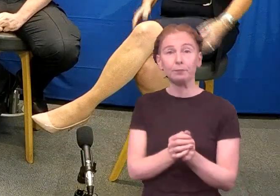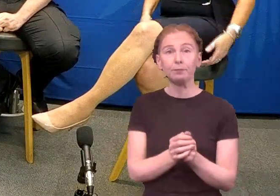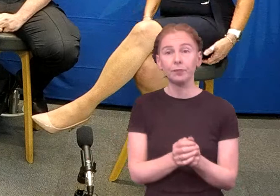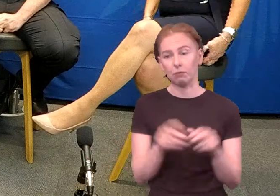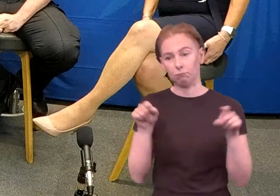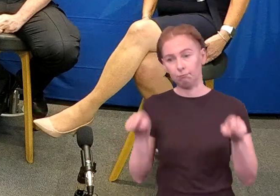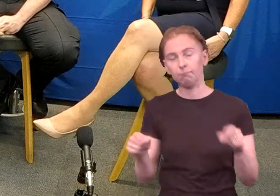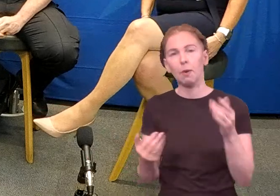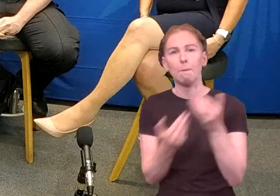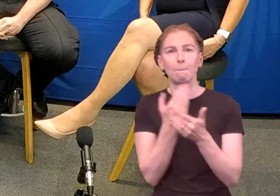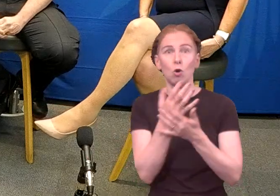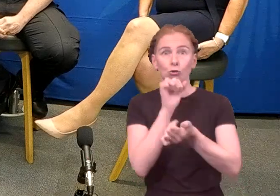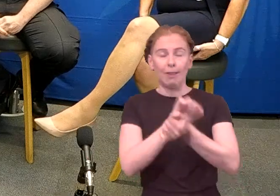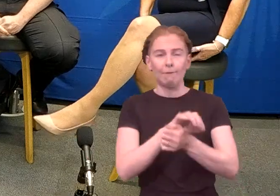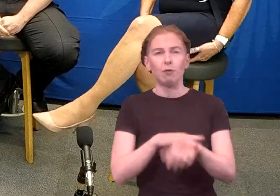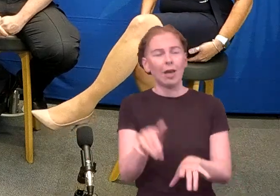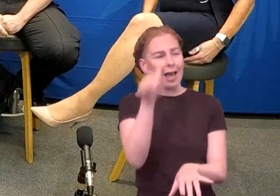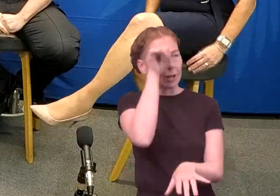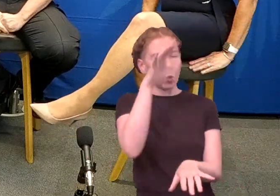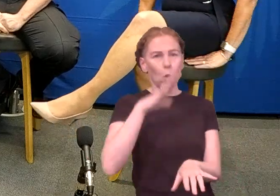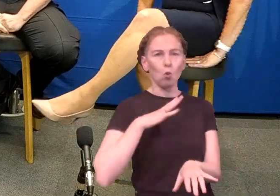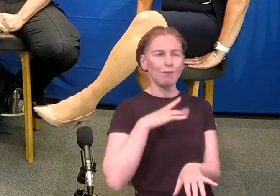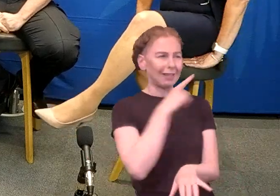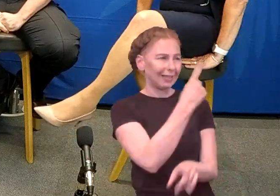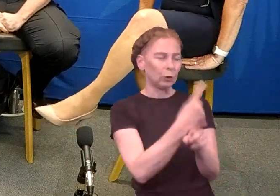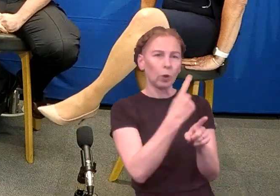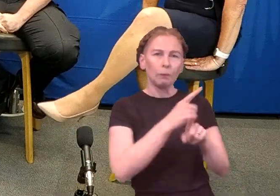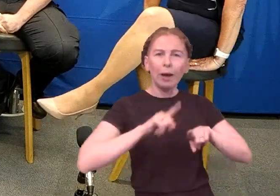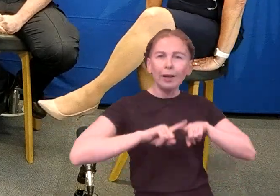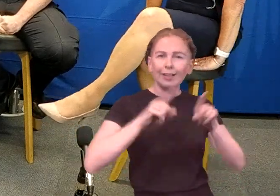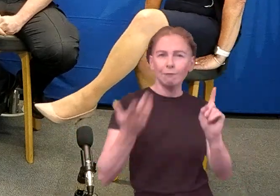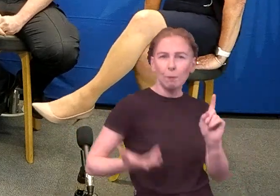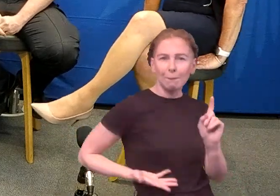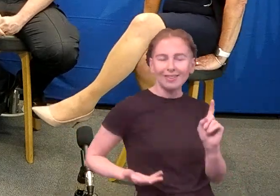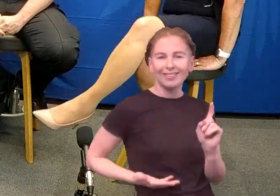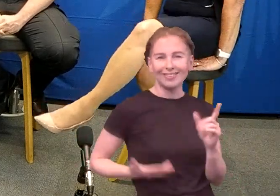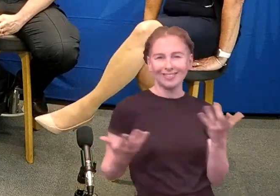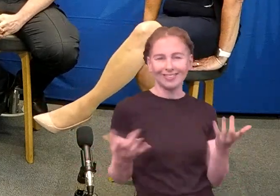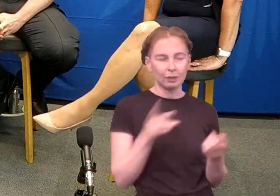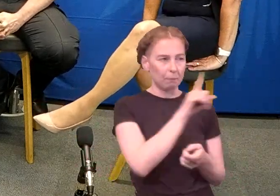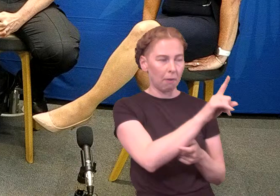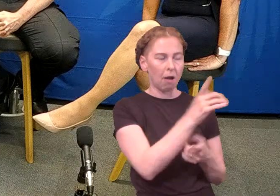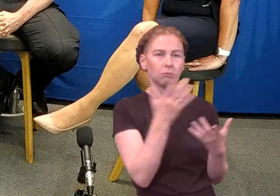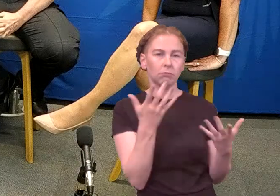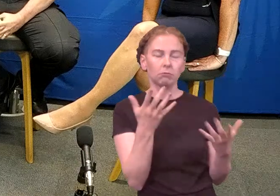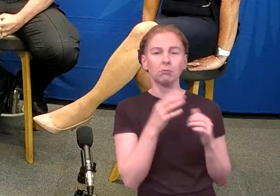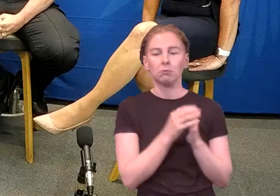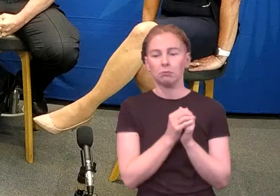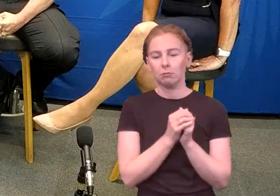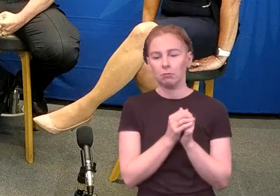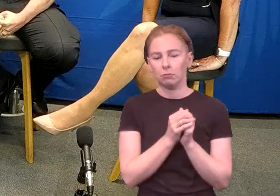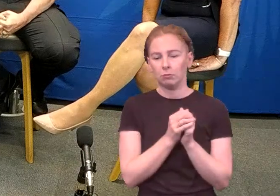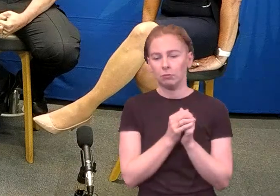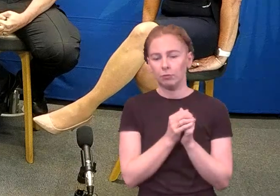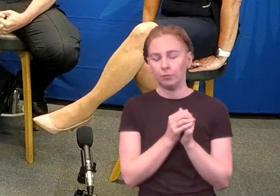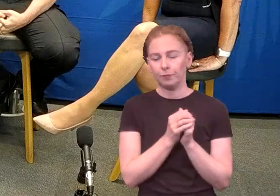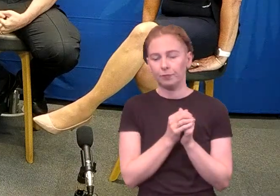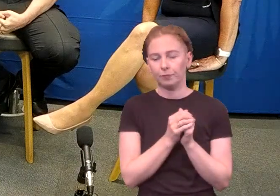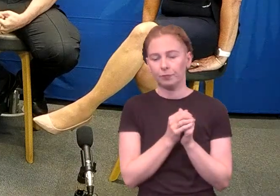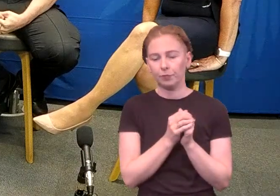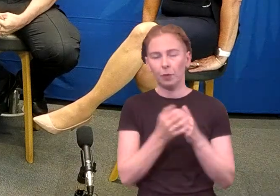about the different types of businesses. I suppose from my experience and my point of view, just in addition to the